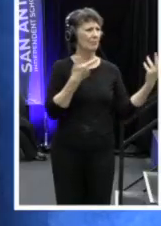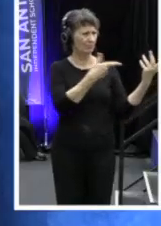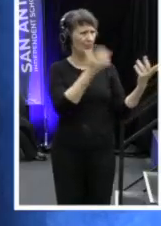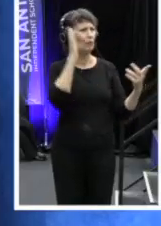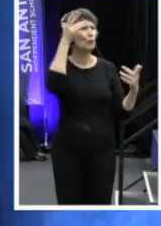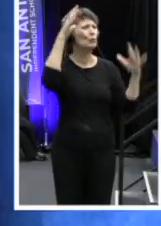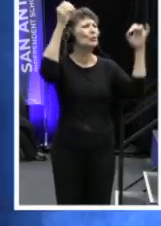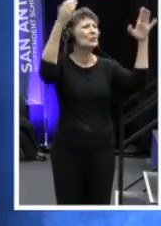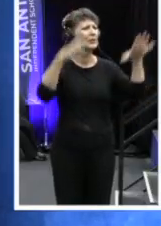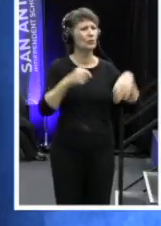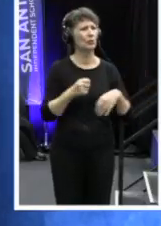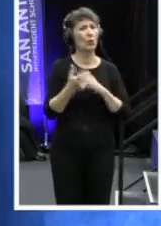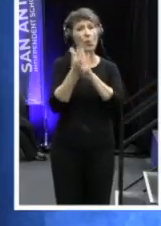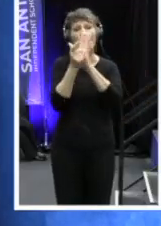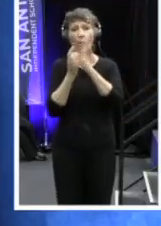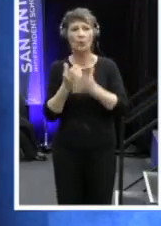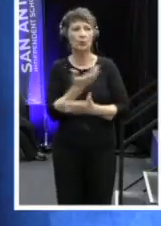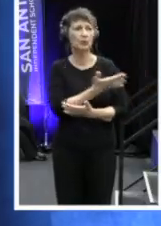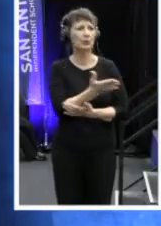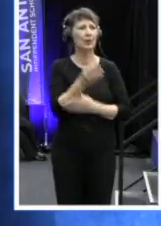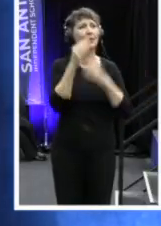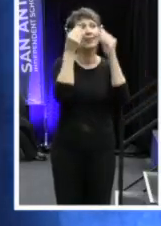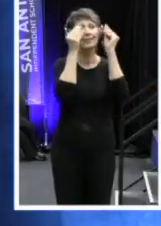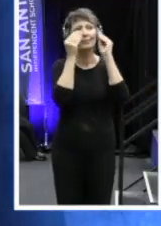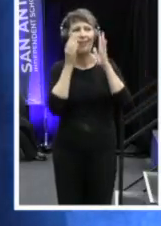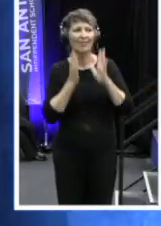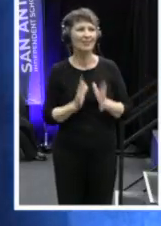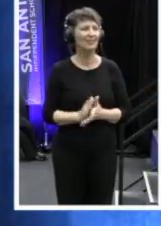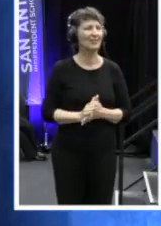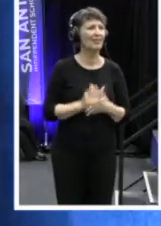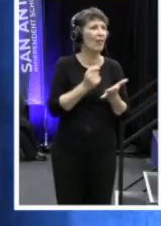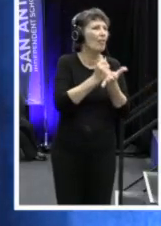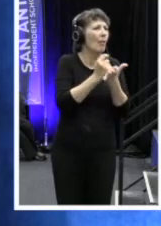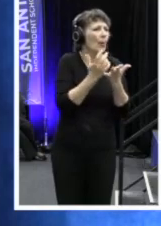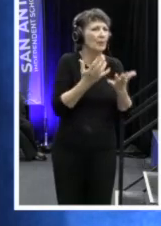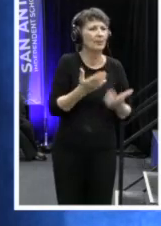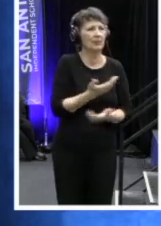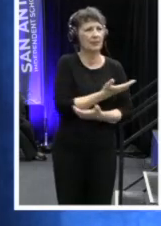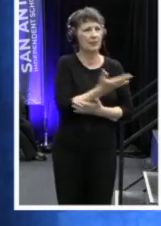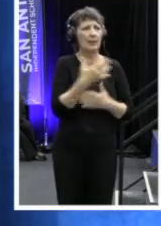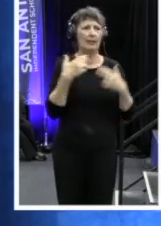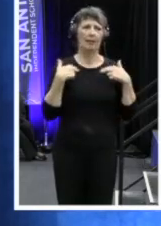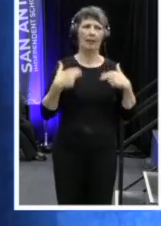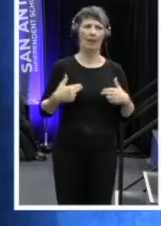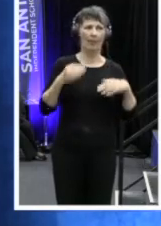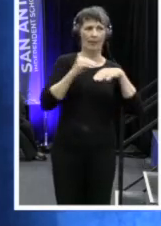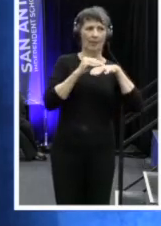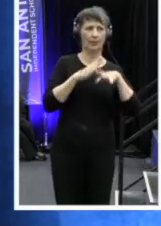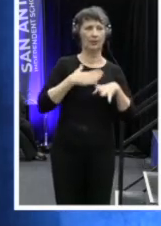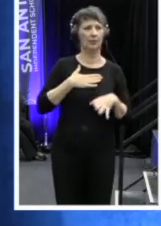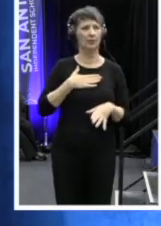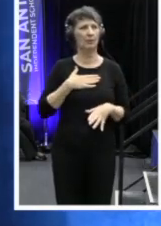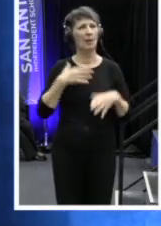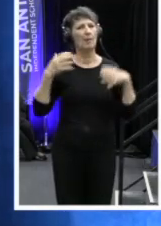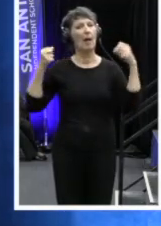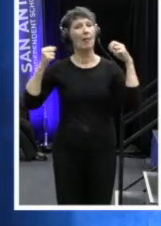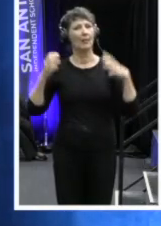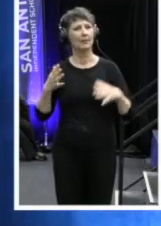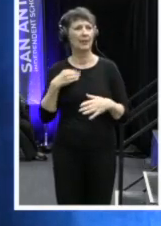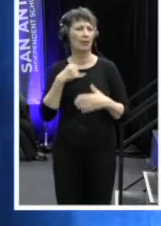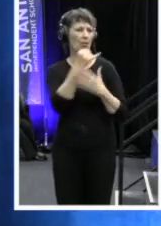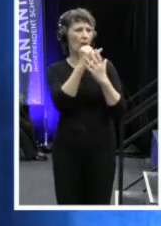teachers, lawyers, cosmetologists, therapists, health advisors, my athletes, and